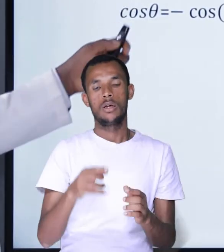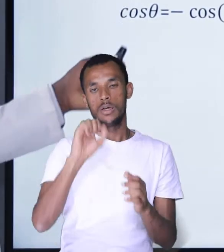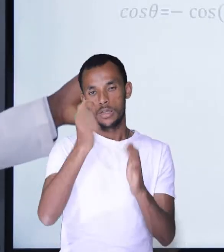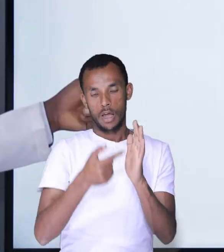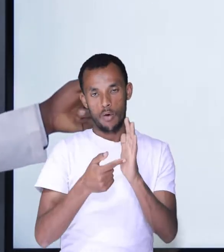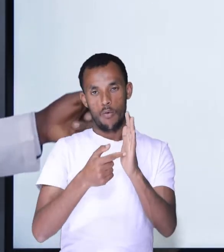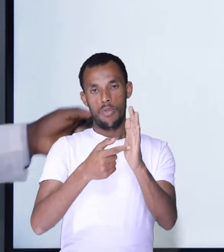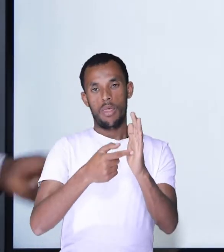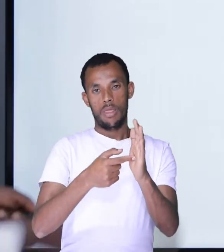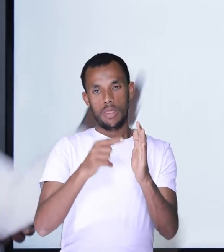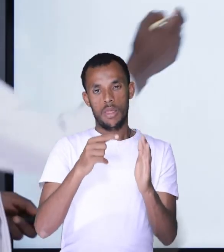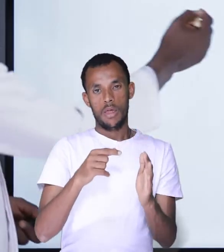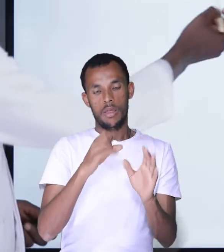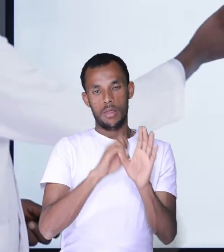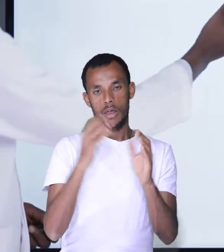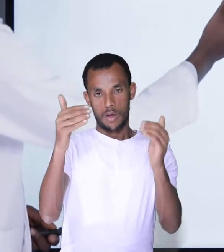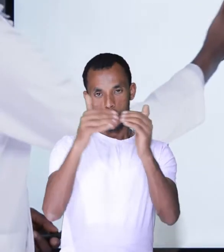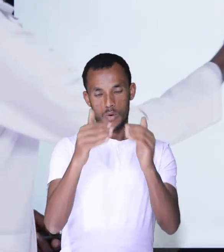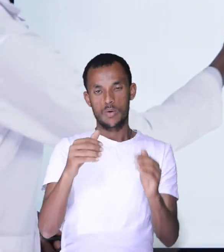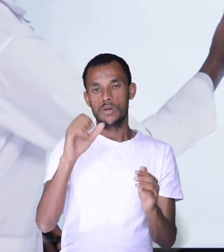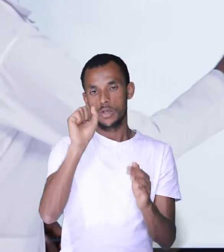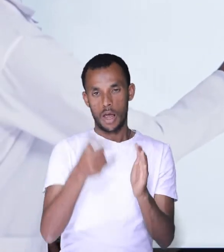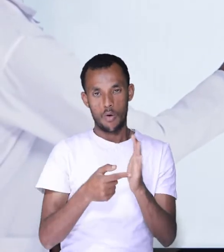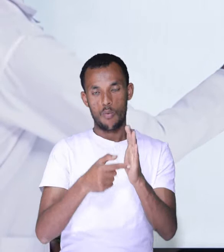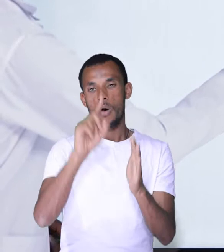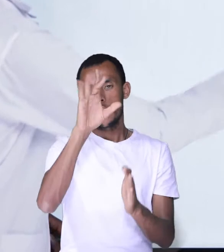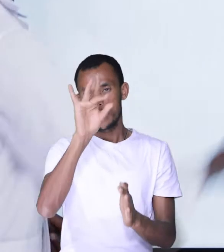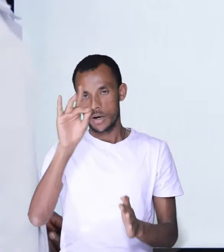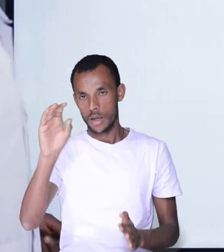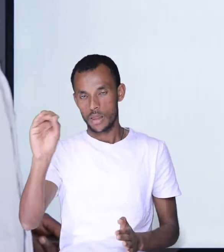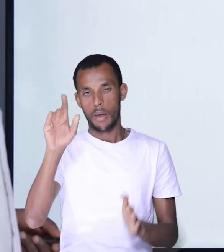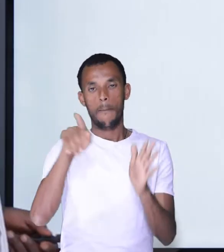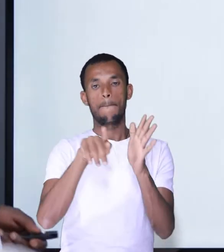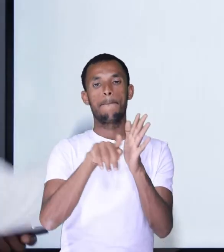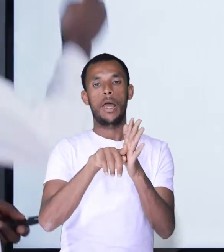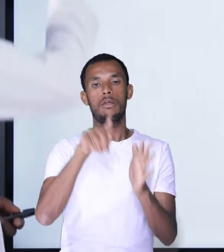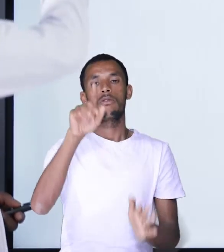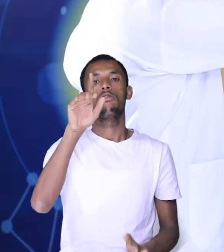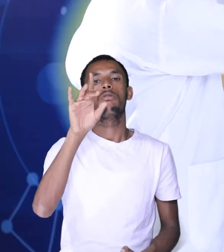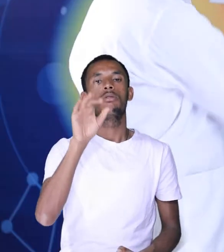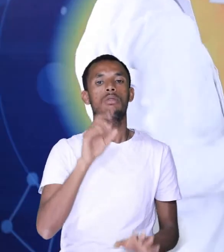of theta equals to sine of 180 degree then minus theta.